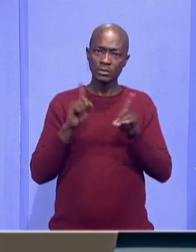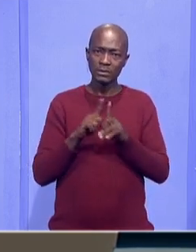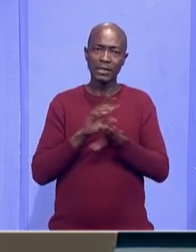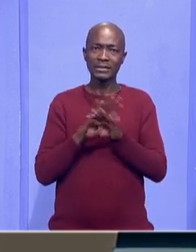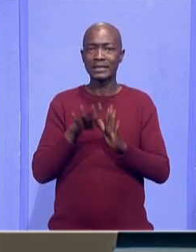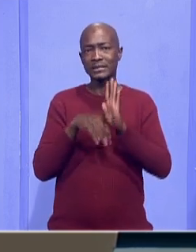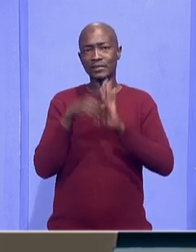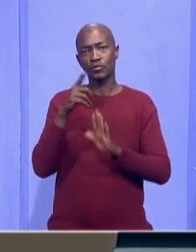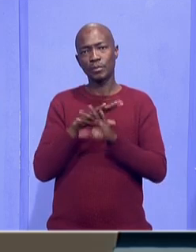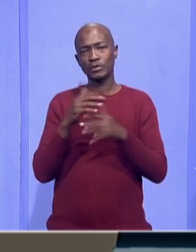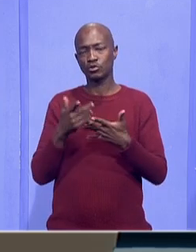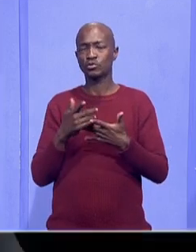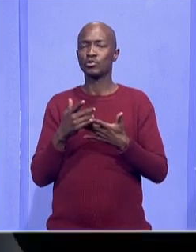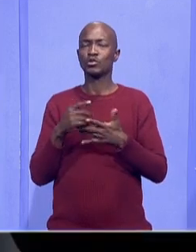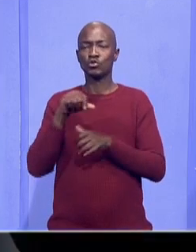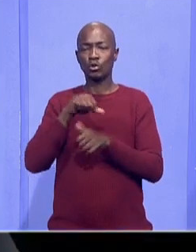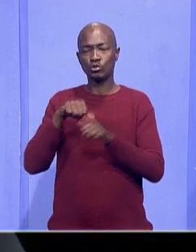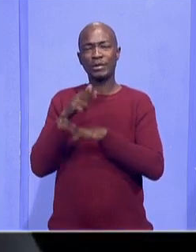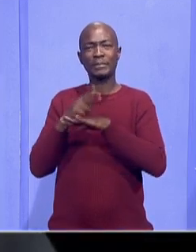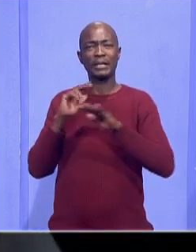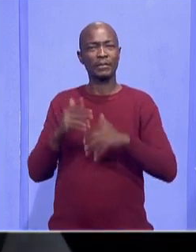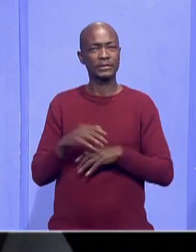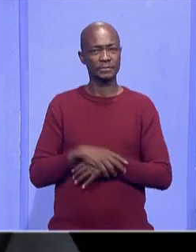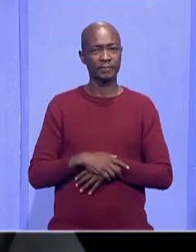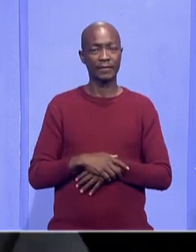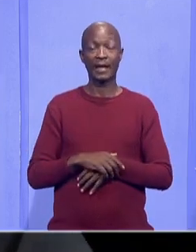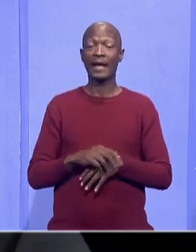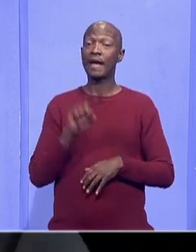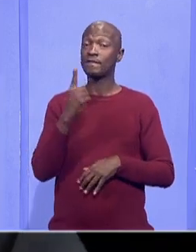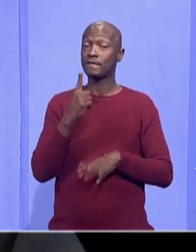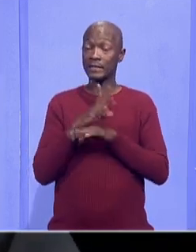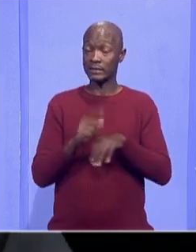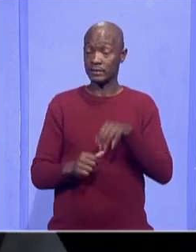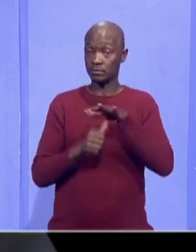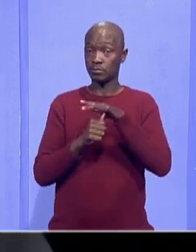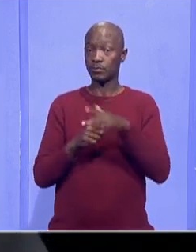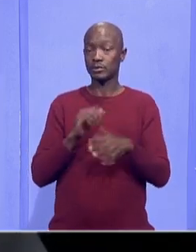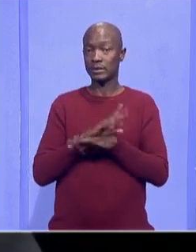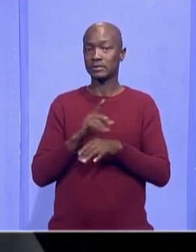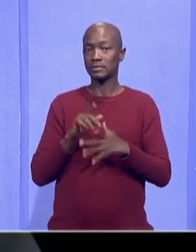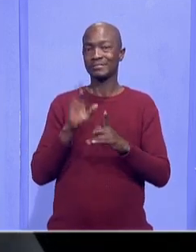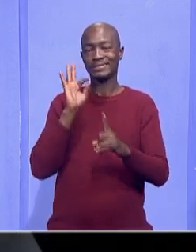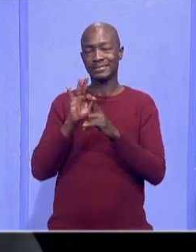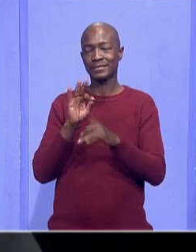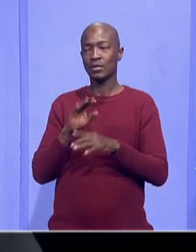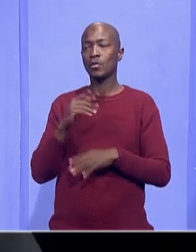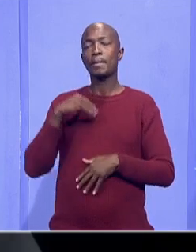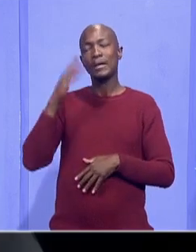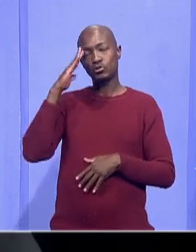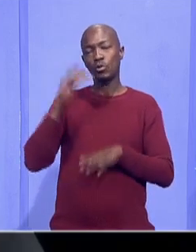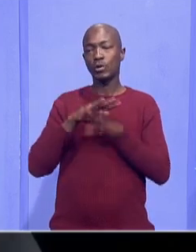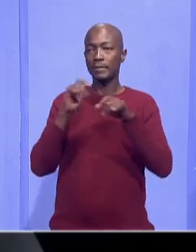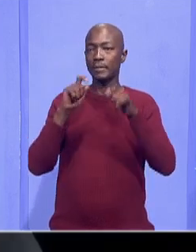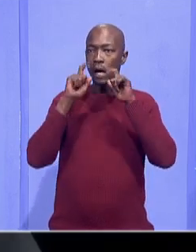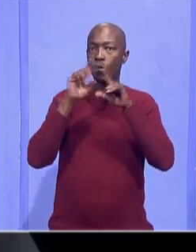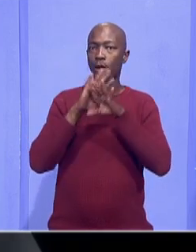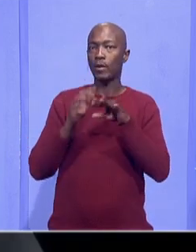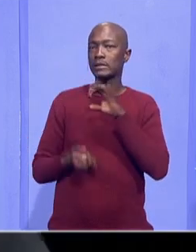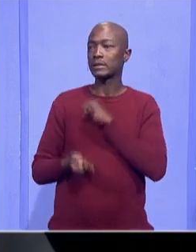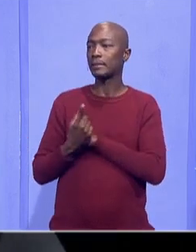developments on social media? I think the first critical aspect, of course, is for us to be aware what is happening, on social media. And I think one of the